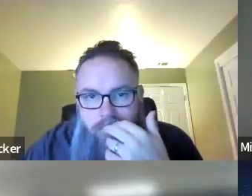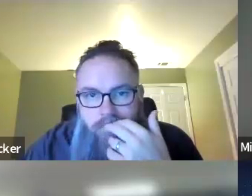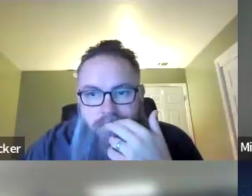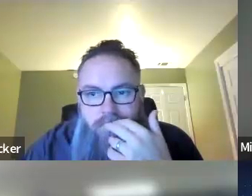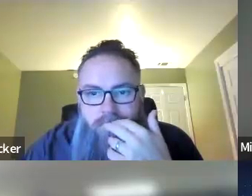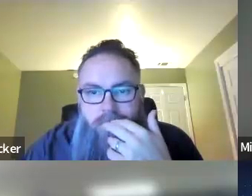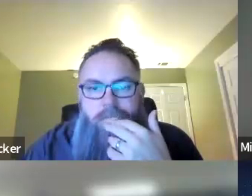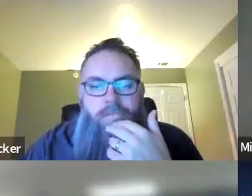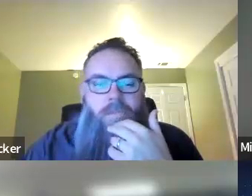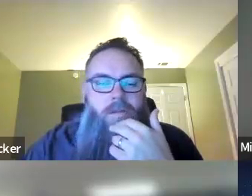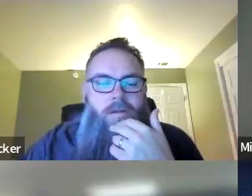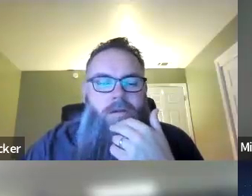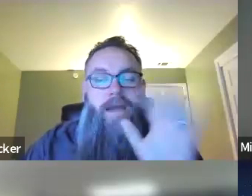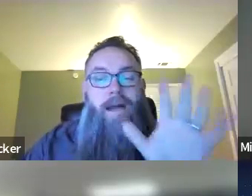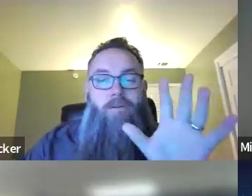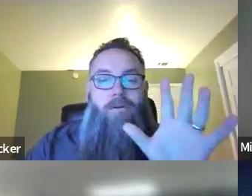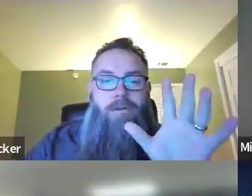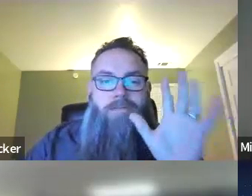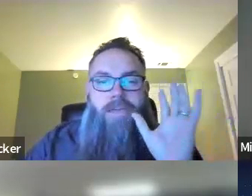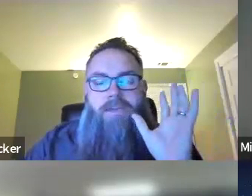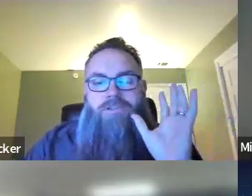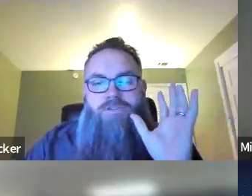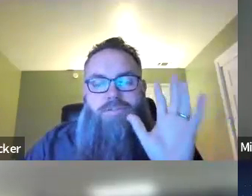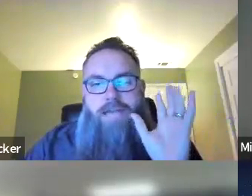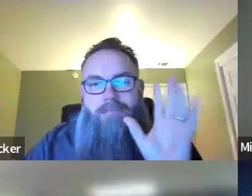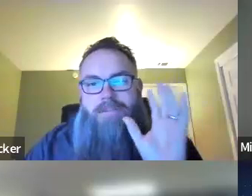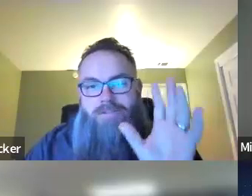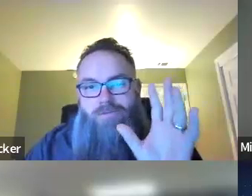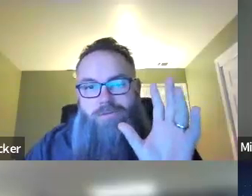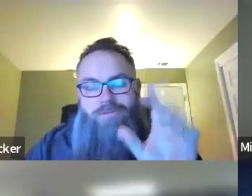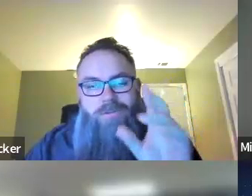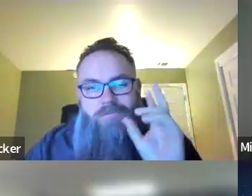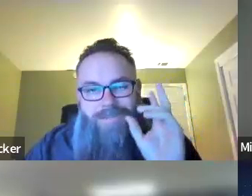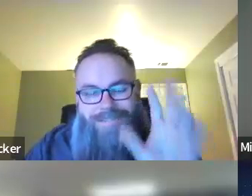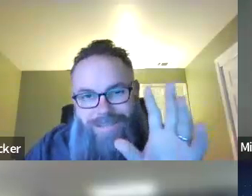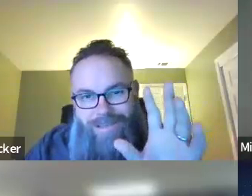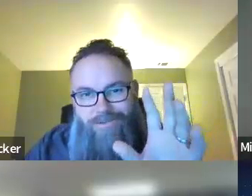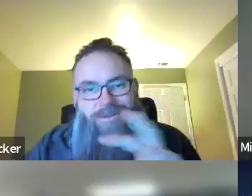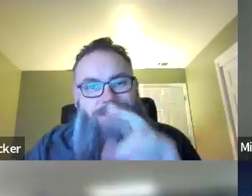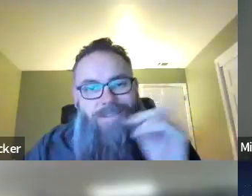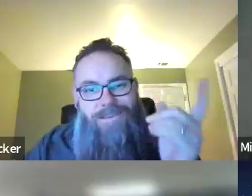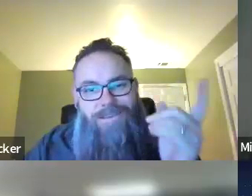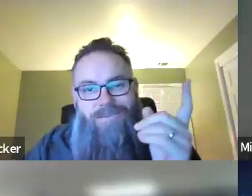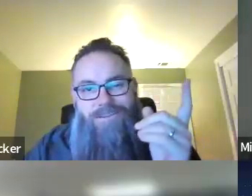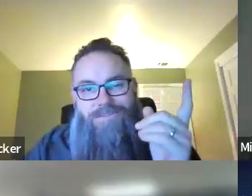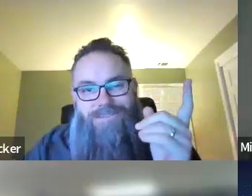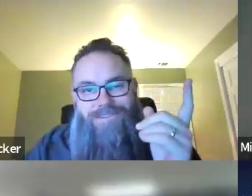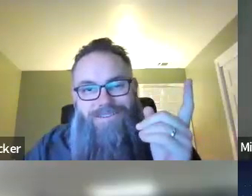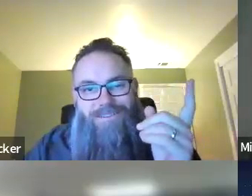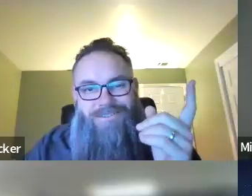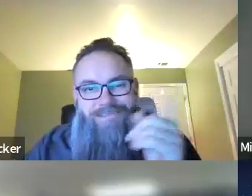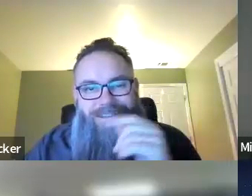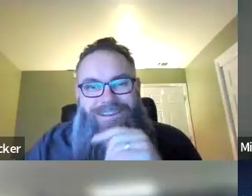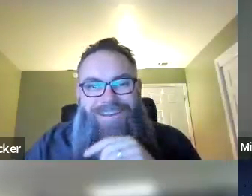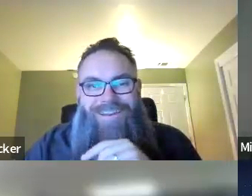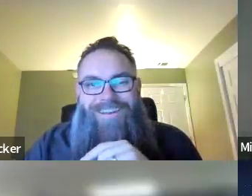that's even better. Now, if they choose the admin tool, do you give them a discount on the videos on